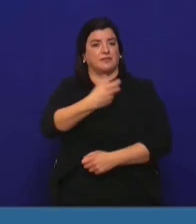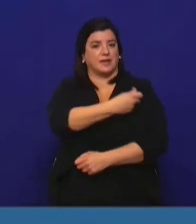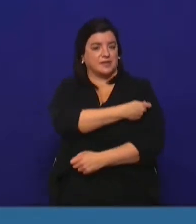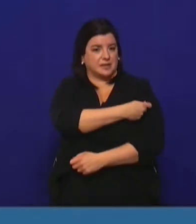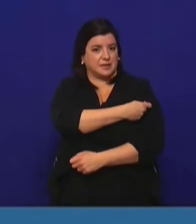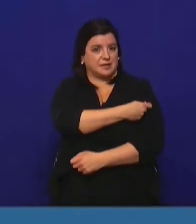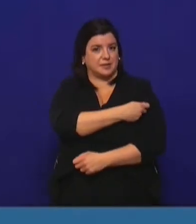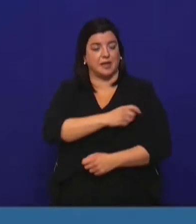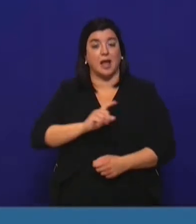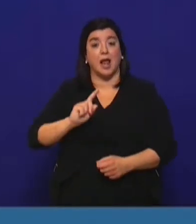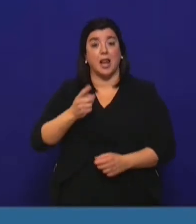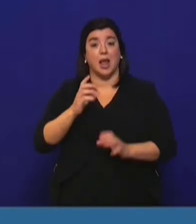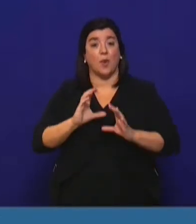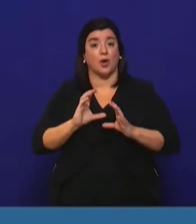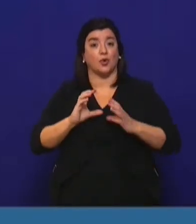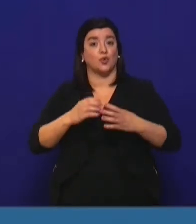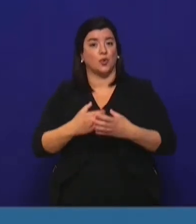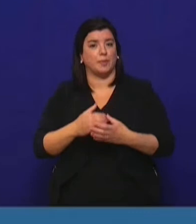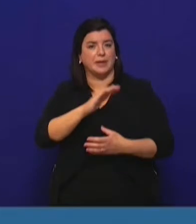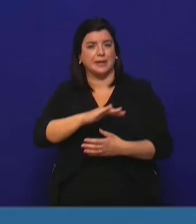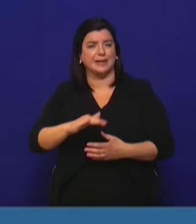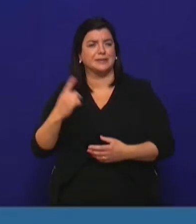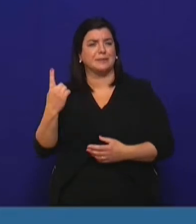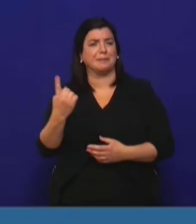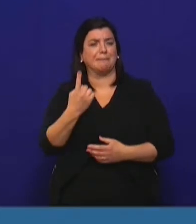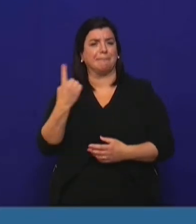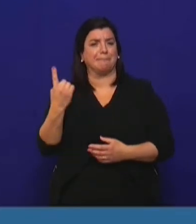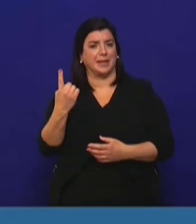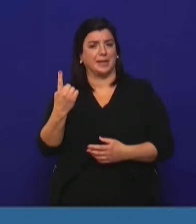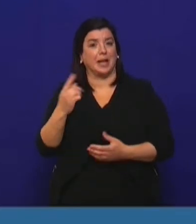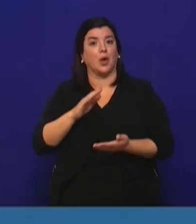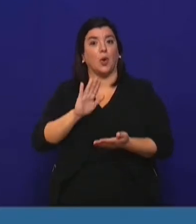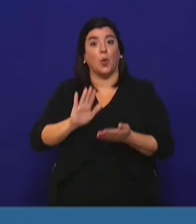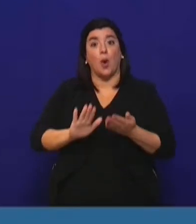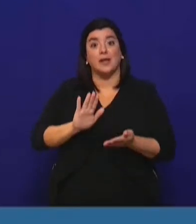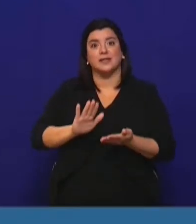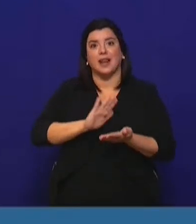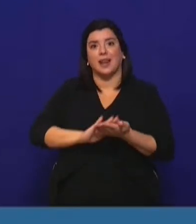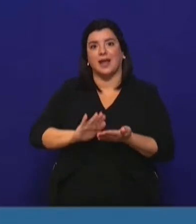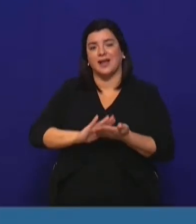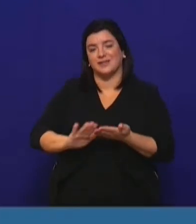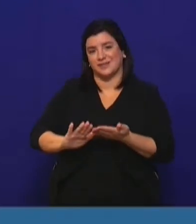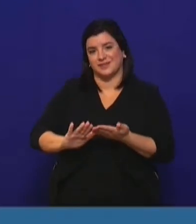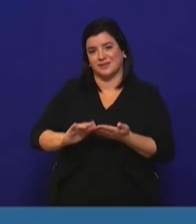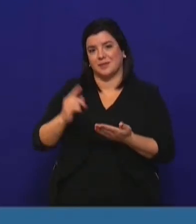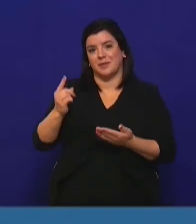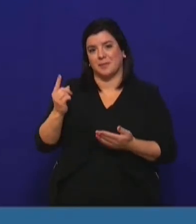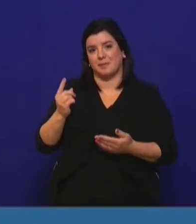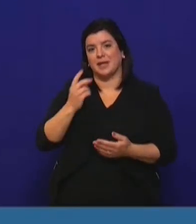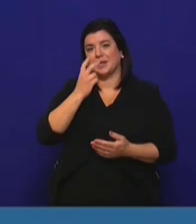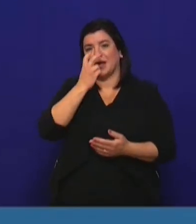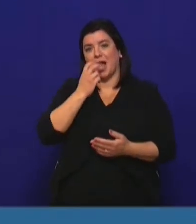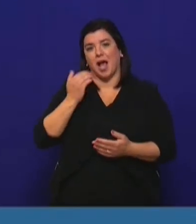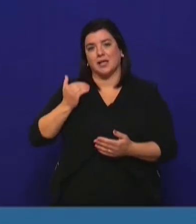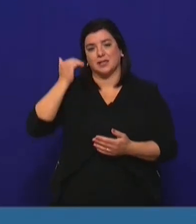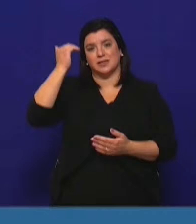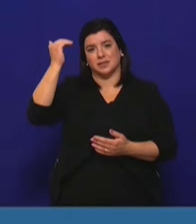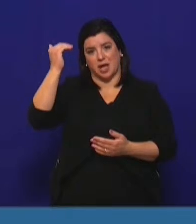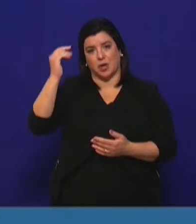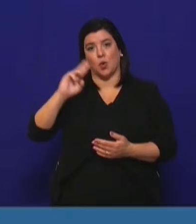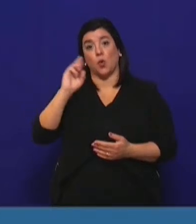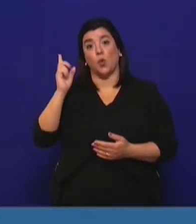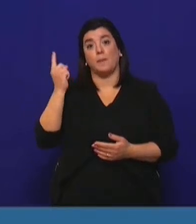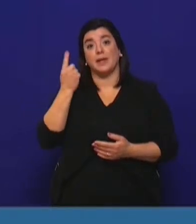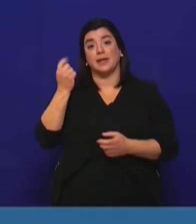li semmejnieh bħala l-ewwel cohort li laqqamna l-maġġor parti tagħhom issa, infatti għandna dawk in-nies kollha li jaħdmu